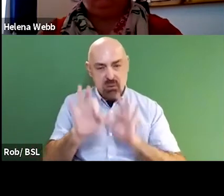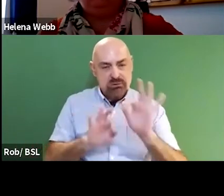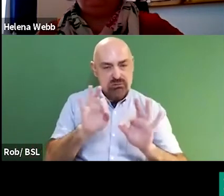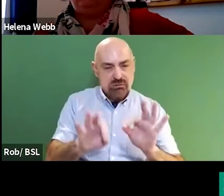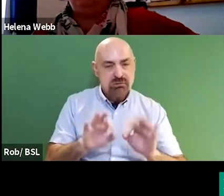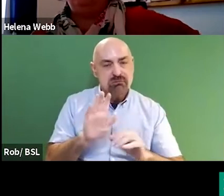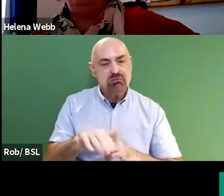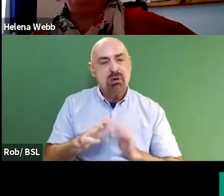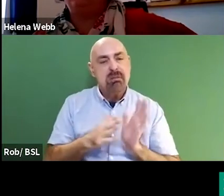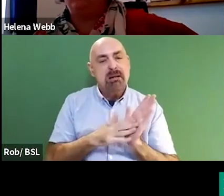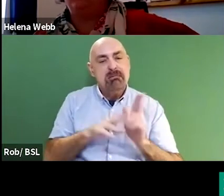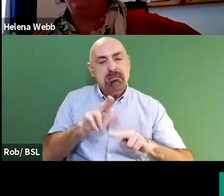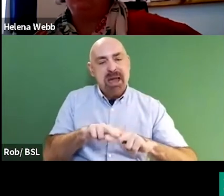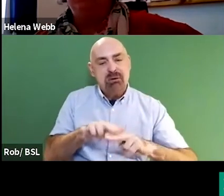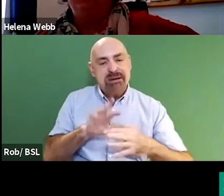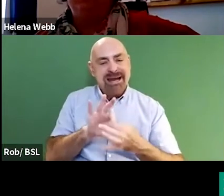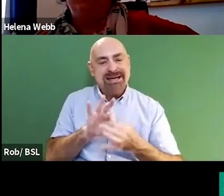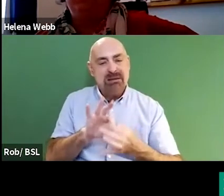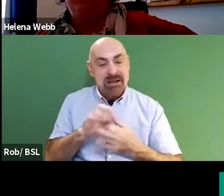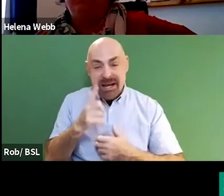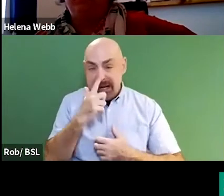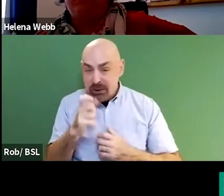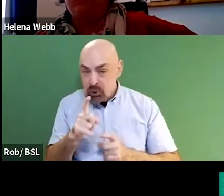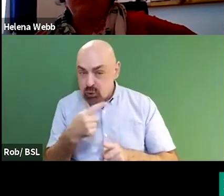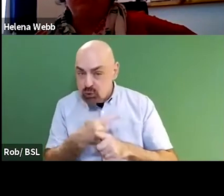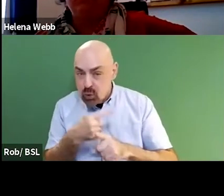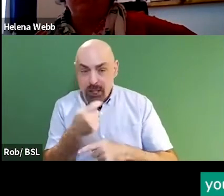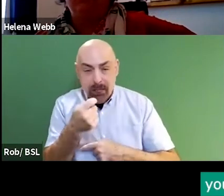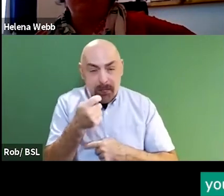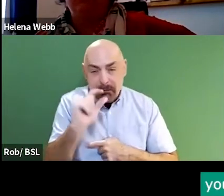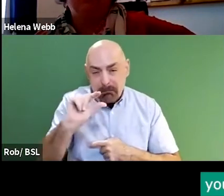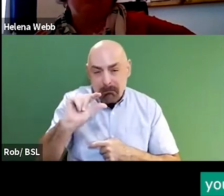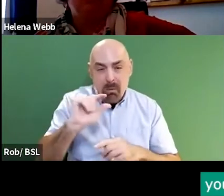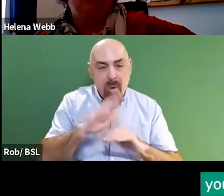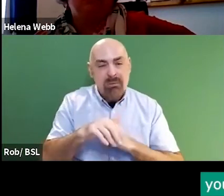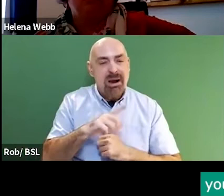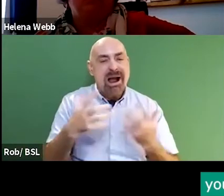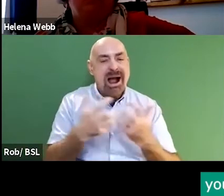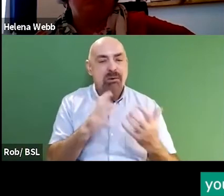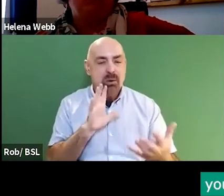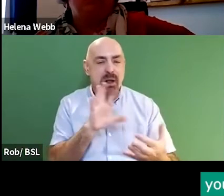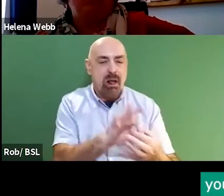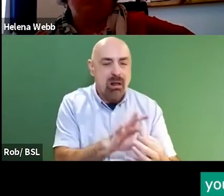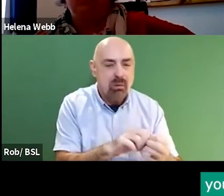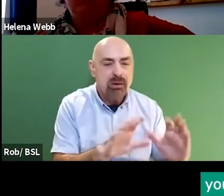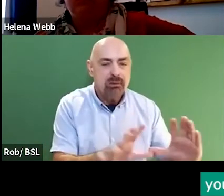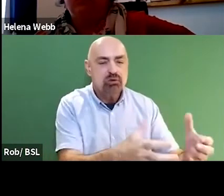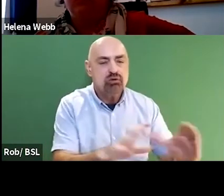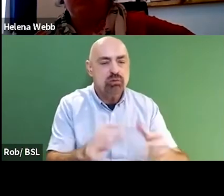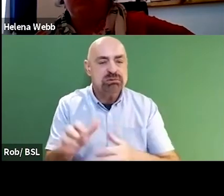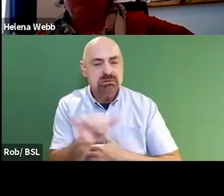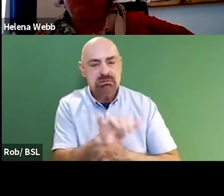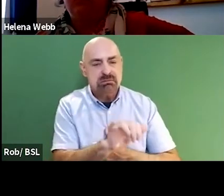engagement. I wondered if you would be able to talk a little bit about how you've engaged with different groups and particularly with